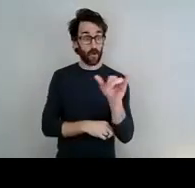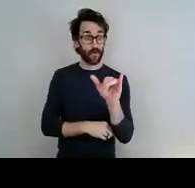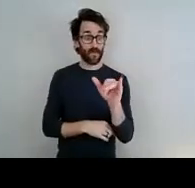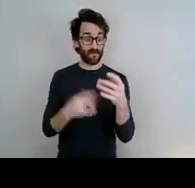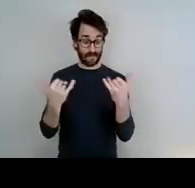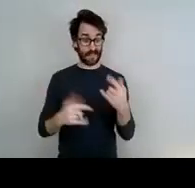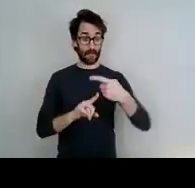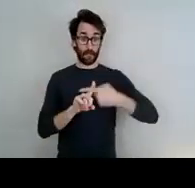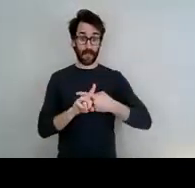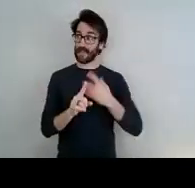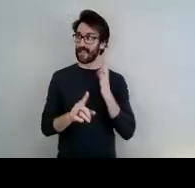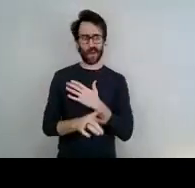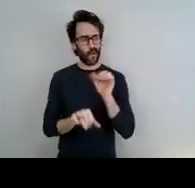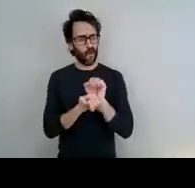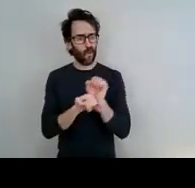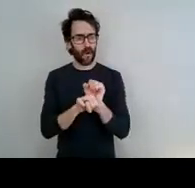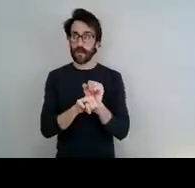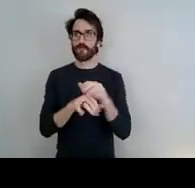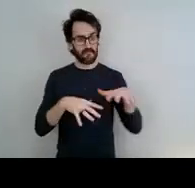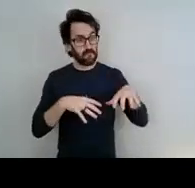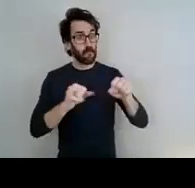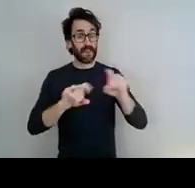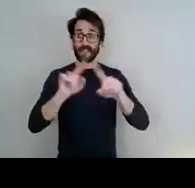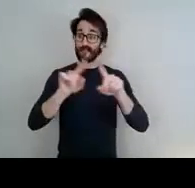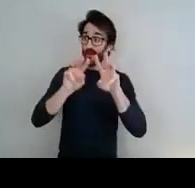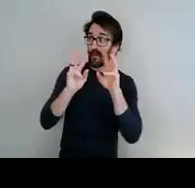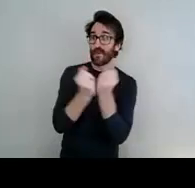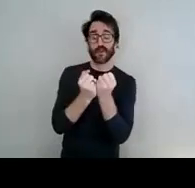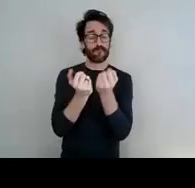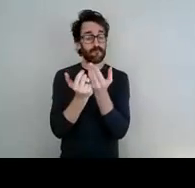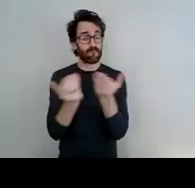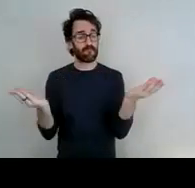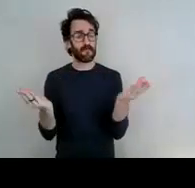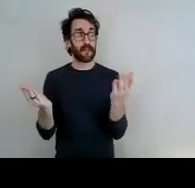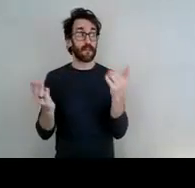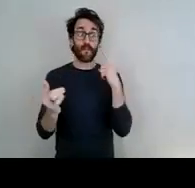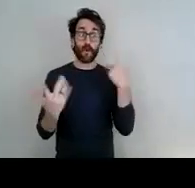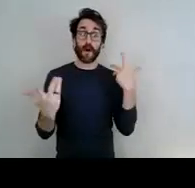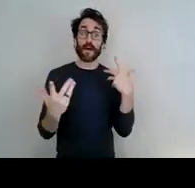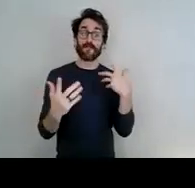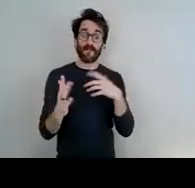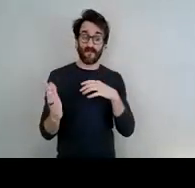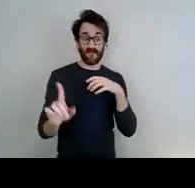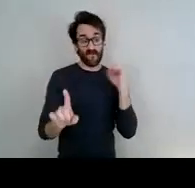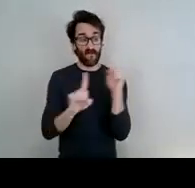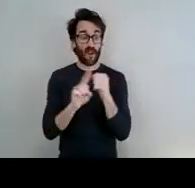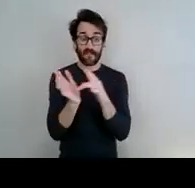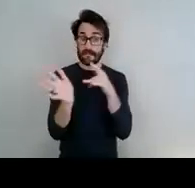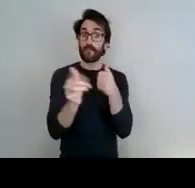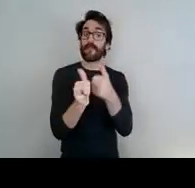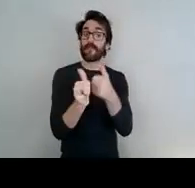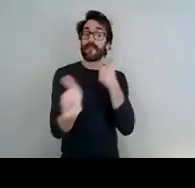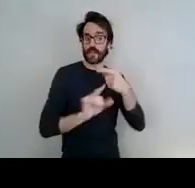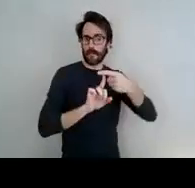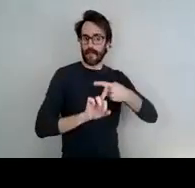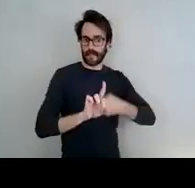month, we've been doing webinars in recognition for Fraud Prevention Month, which is one of the reasons we've held